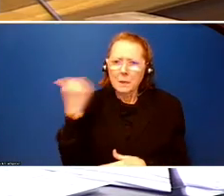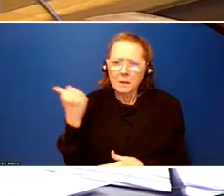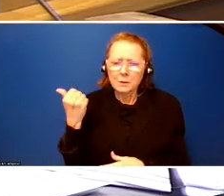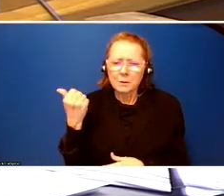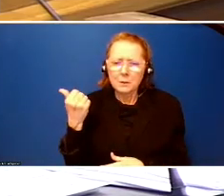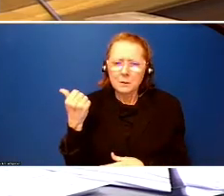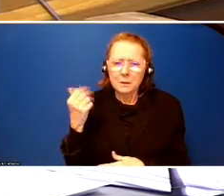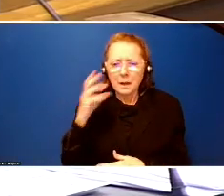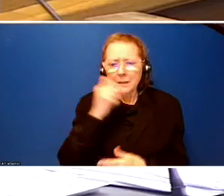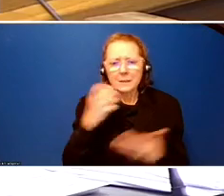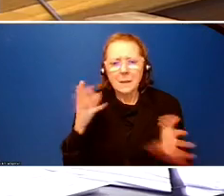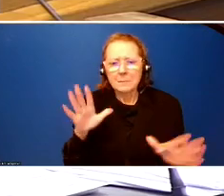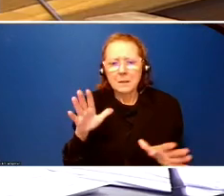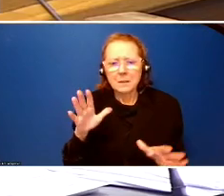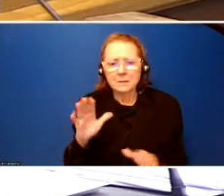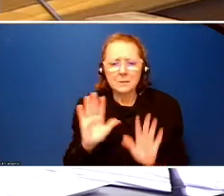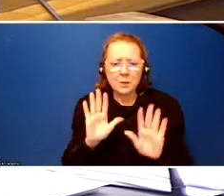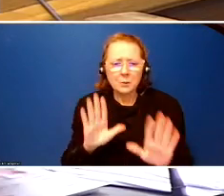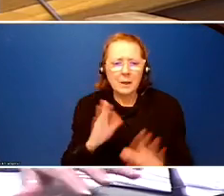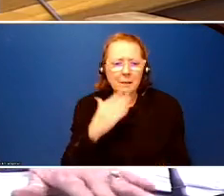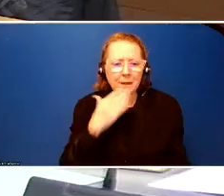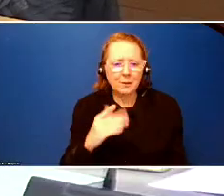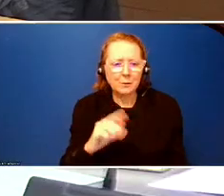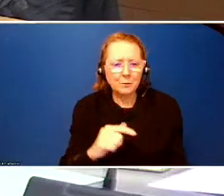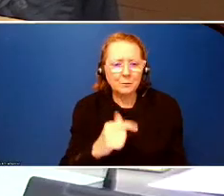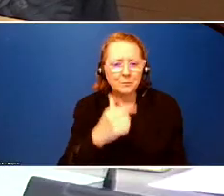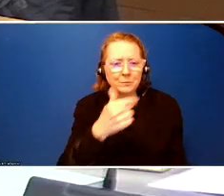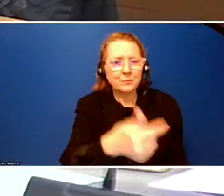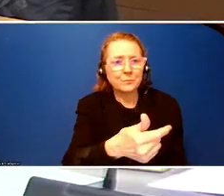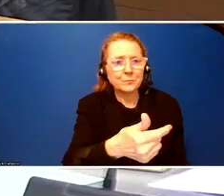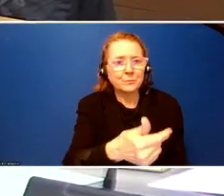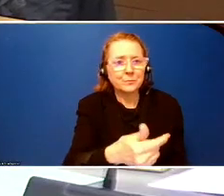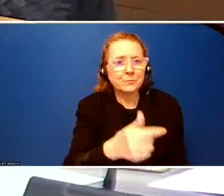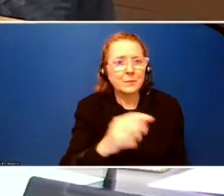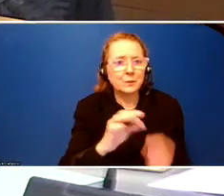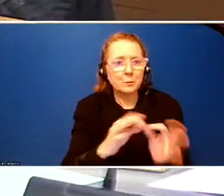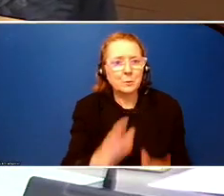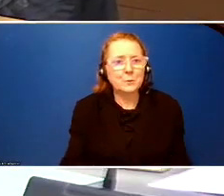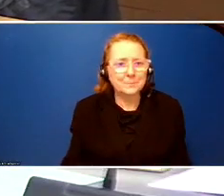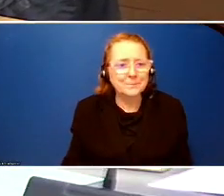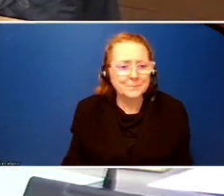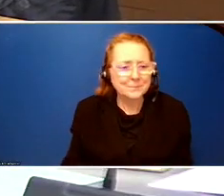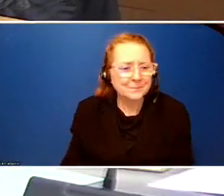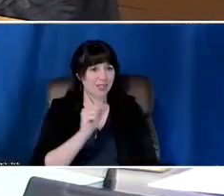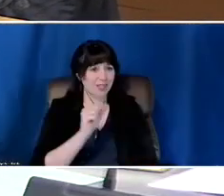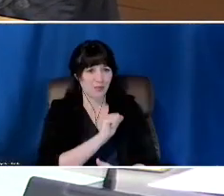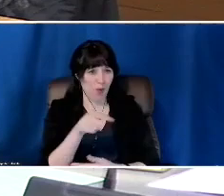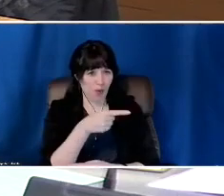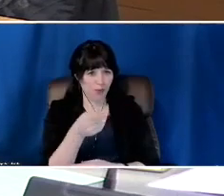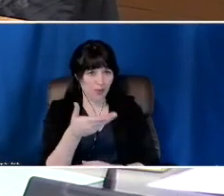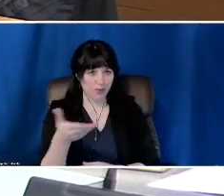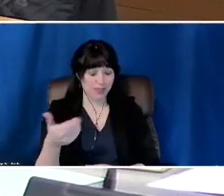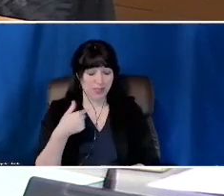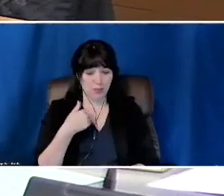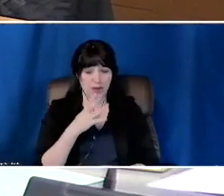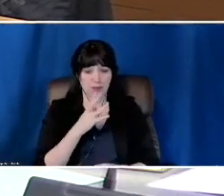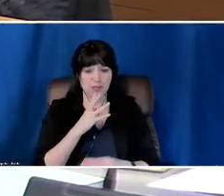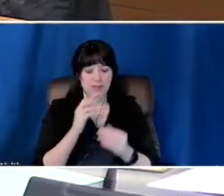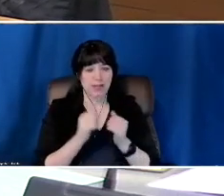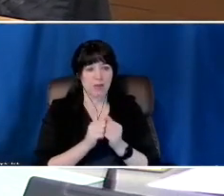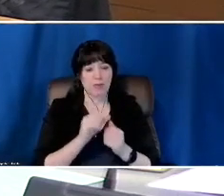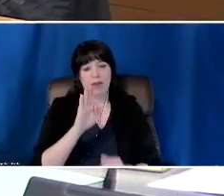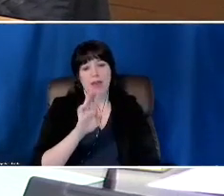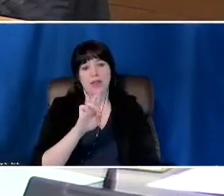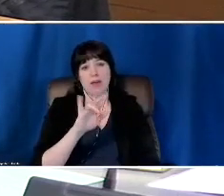I guess that's great. Yeah, thank you so much. Yes to all of those things. When I was speaking with Brian Martin